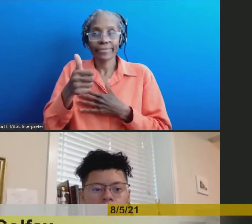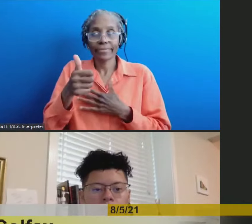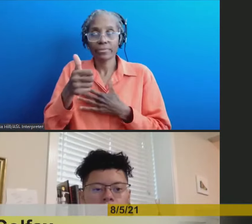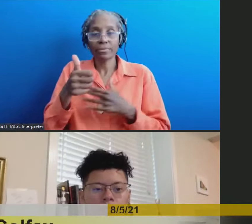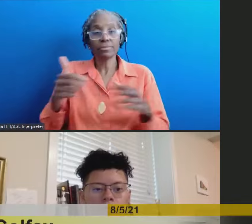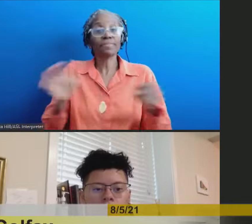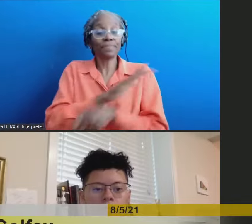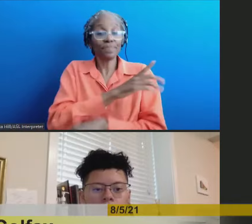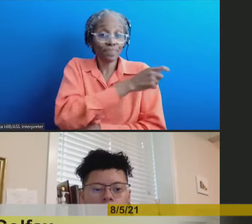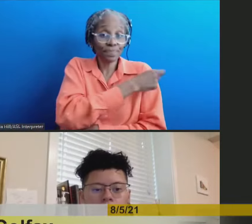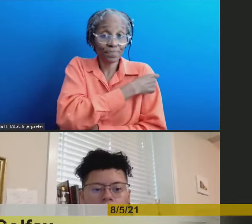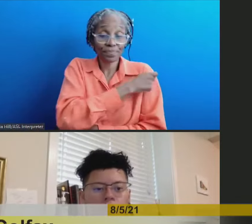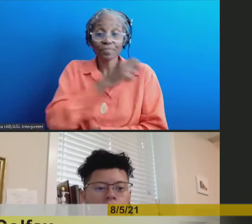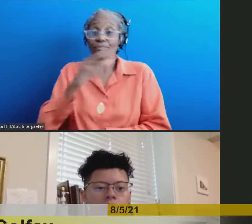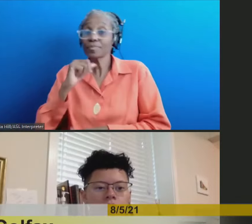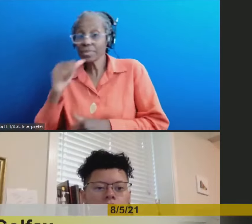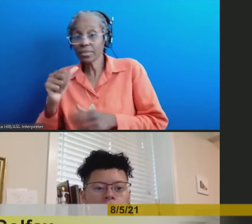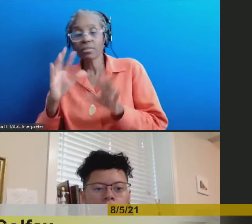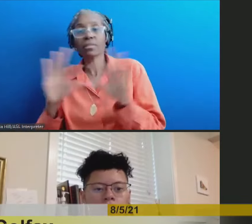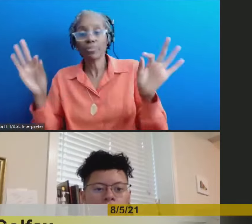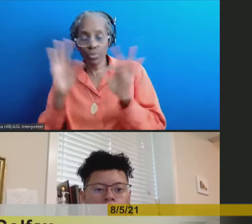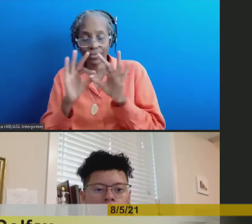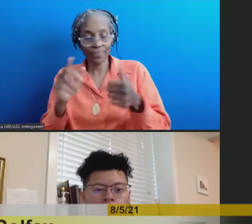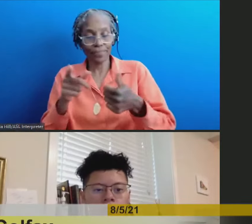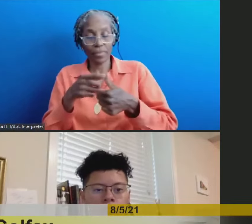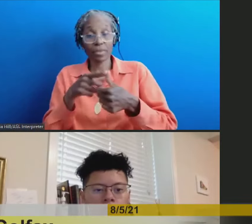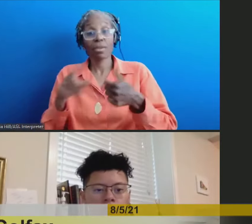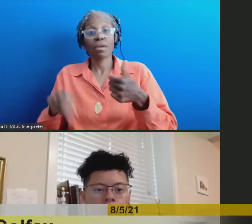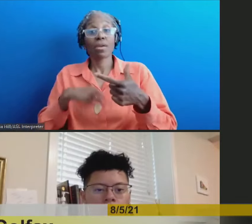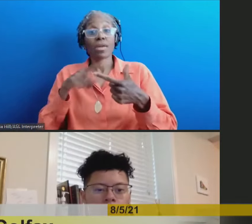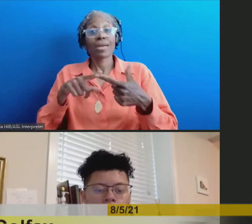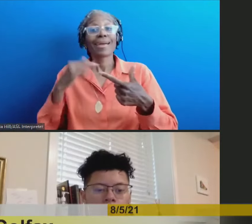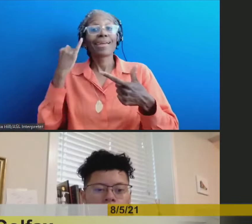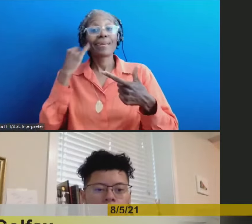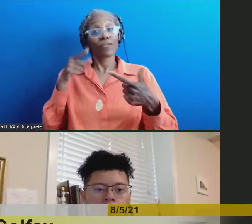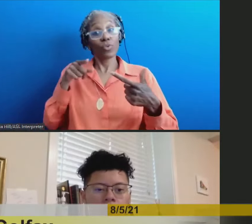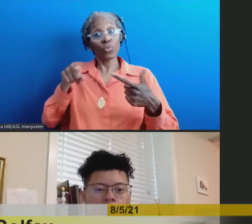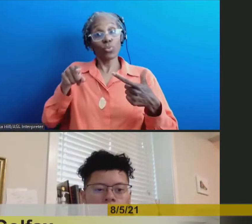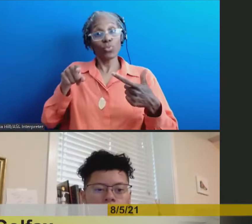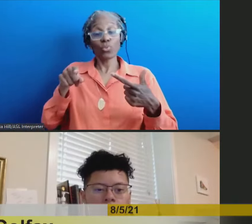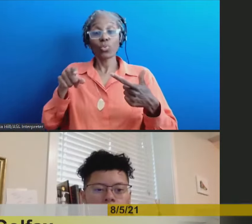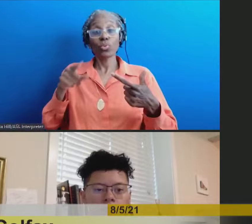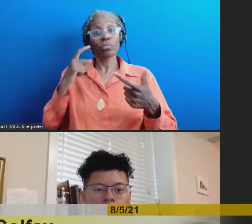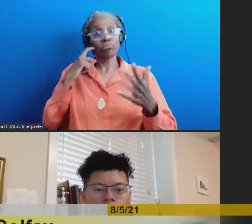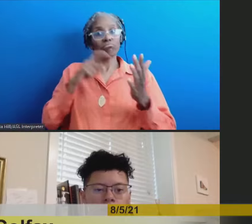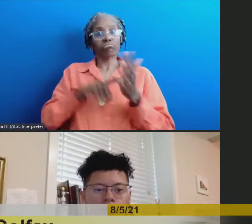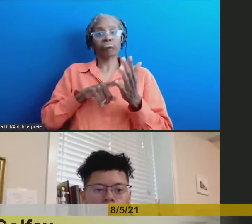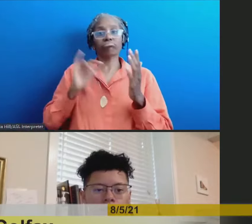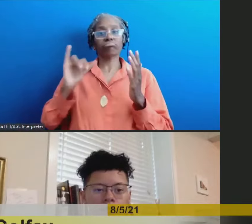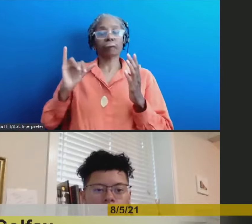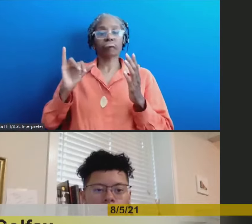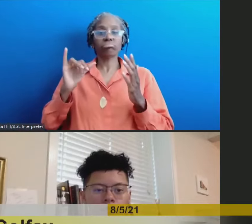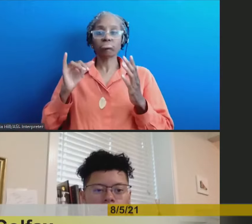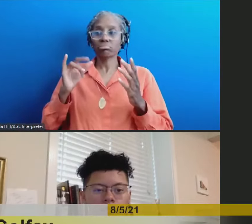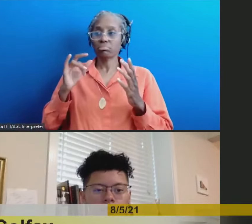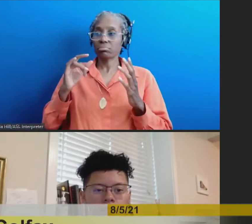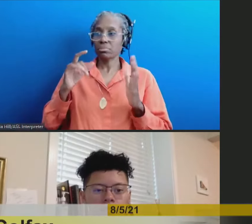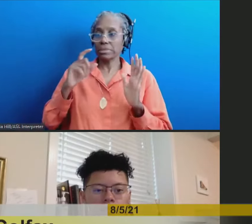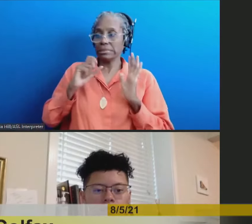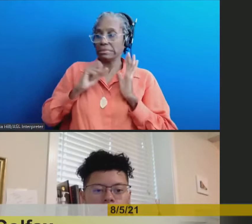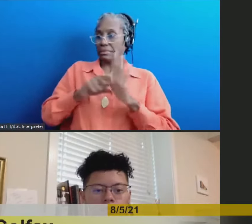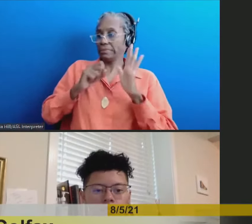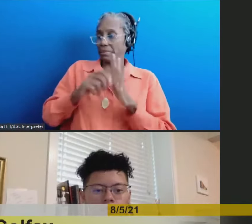fully vaccinated, so really important. And if you are symptomatic, It's important